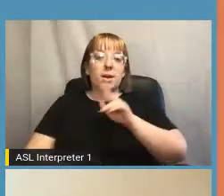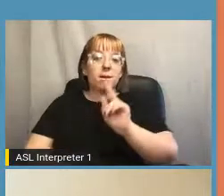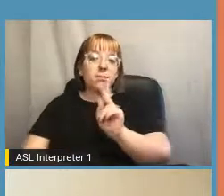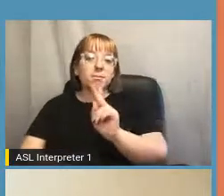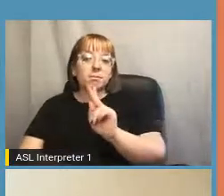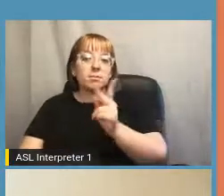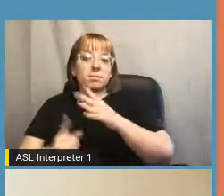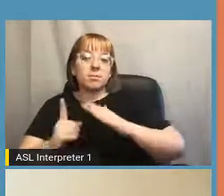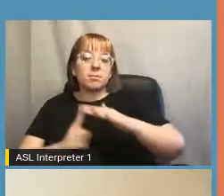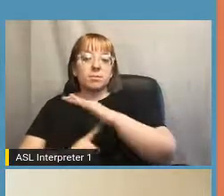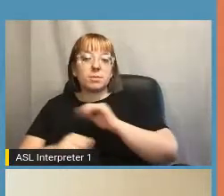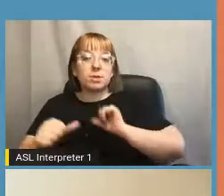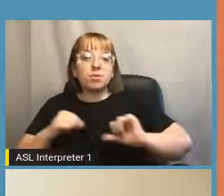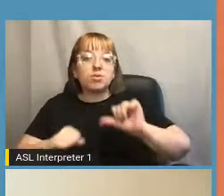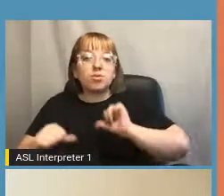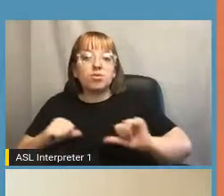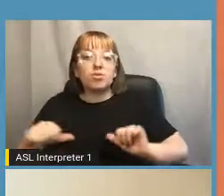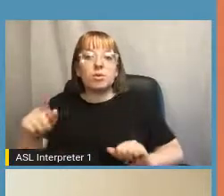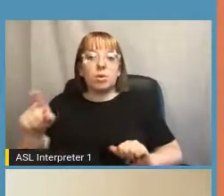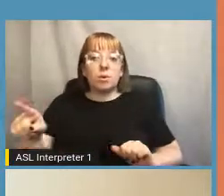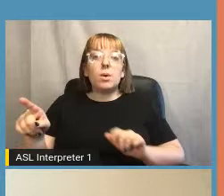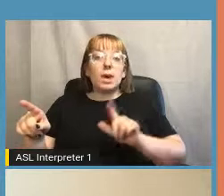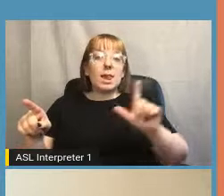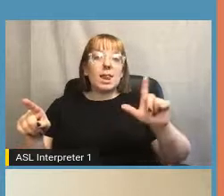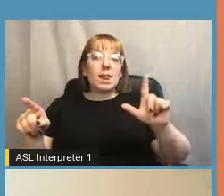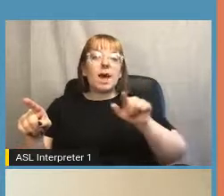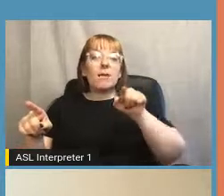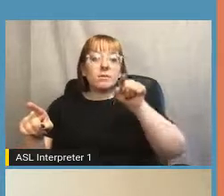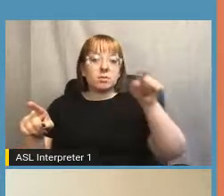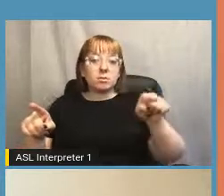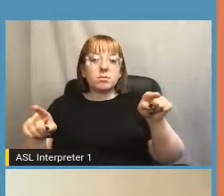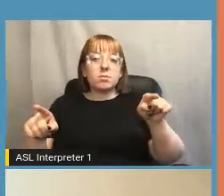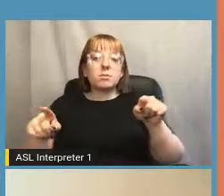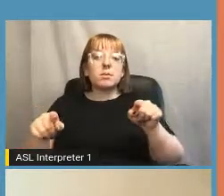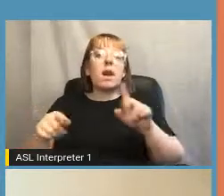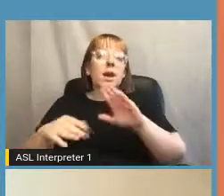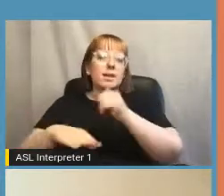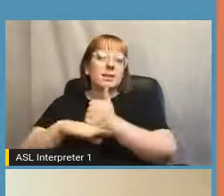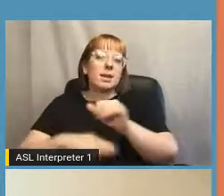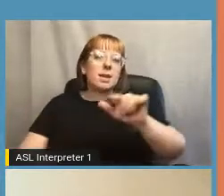space you see on the left. I did create a legend or key